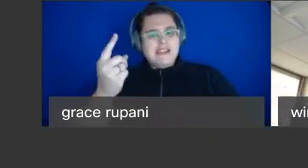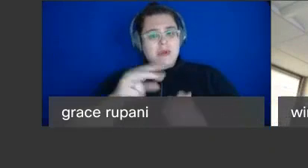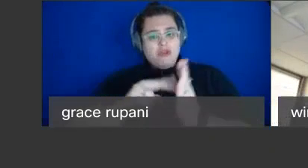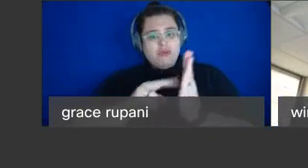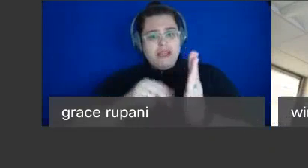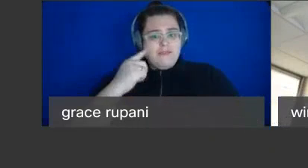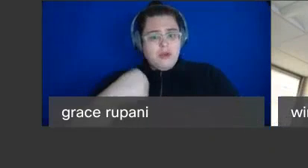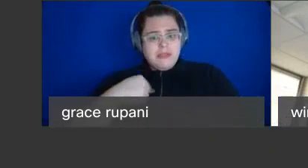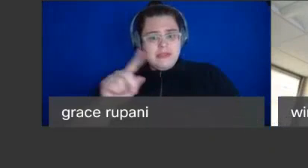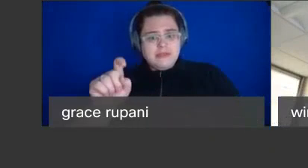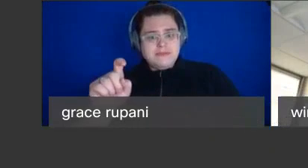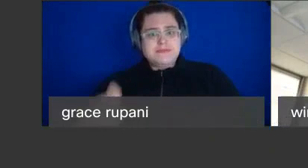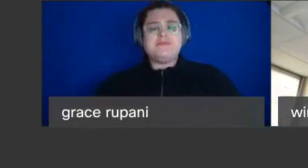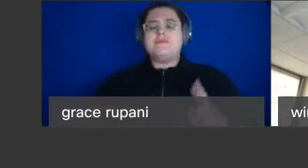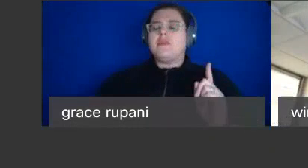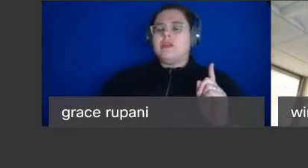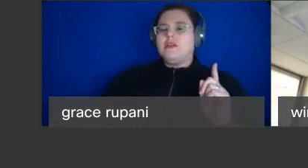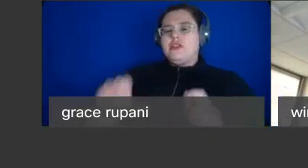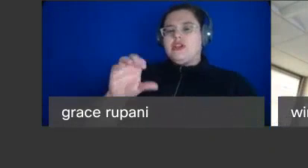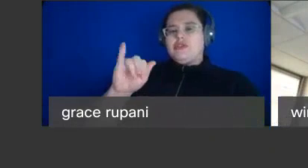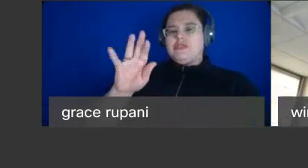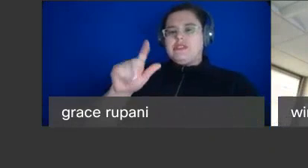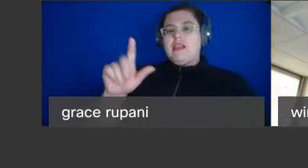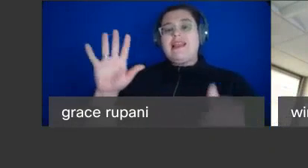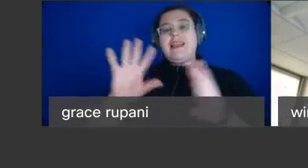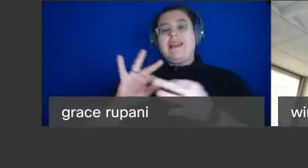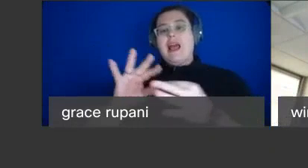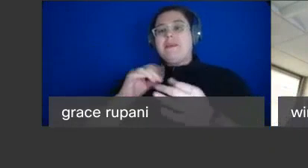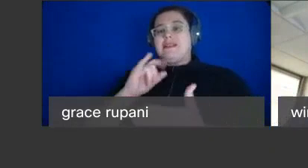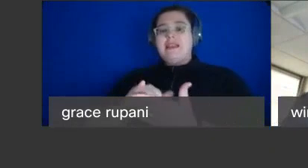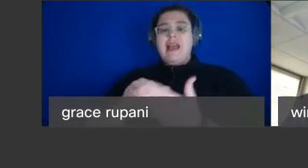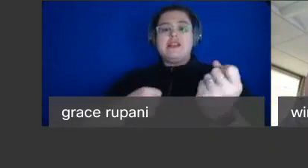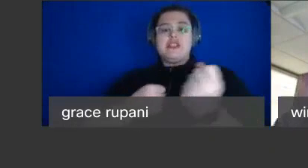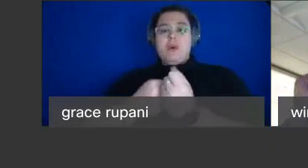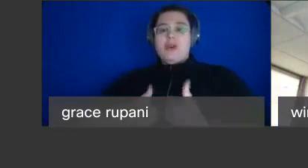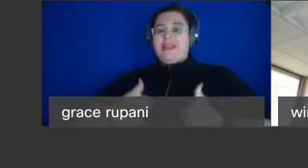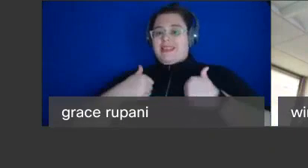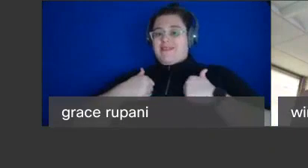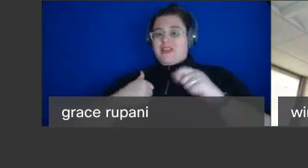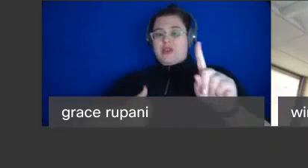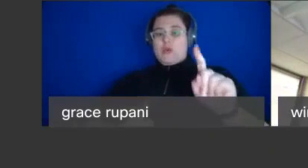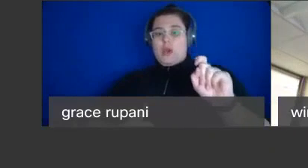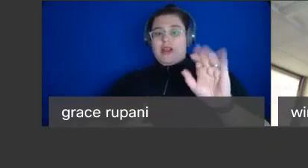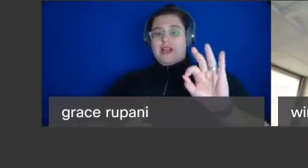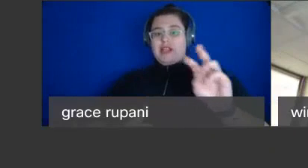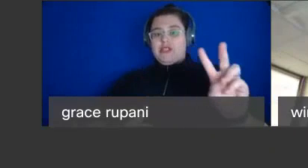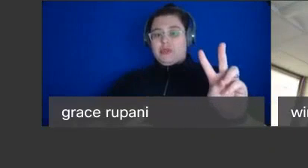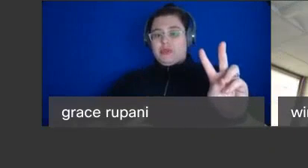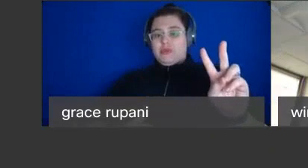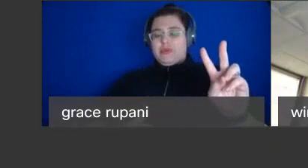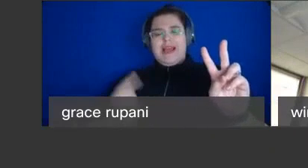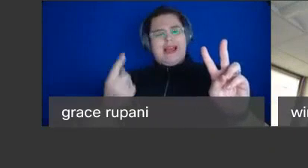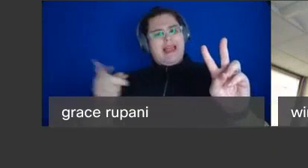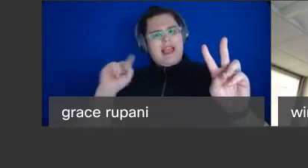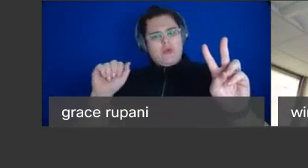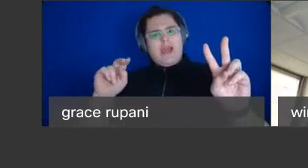So the comment is 192 in supported living is the same number Andy reported last week, but